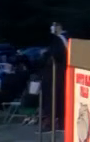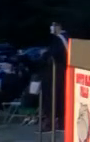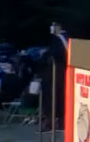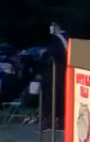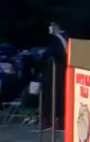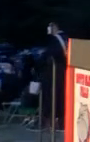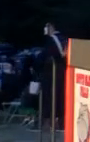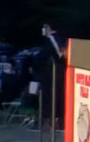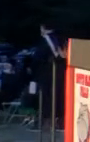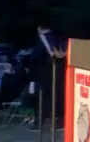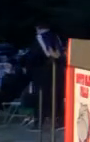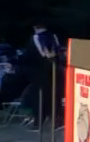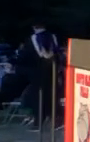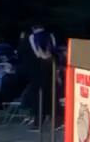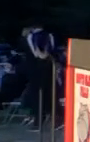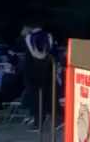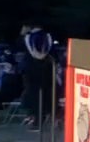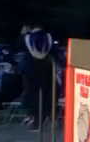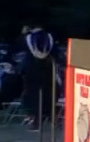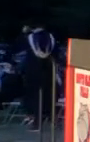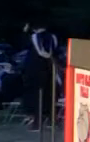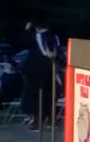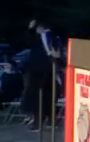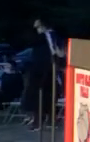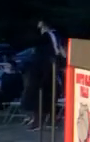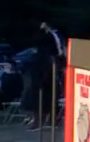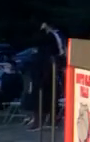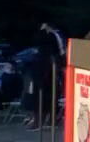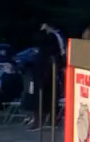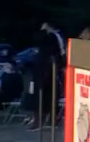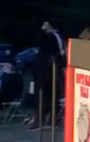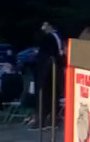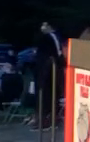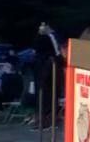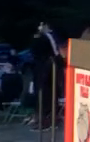in all of your future endeavors. Take care.